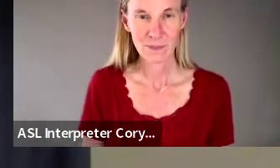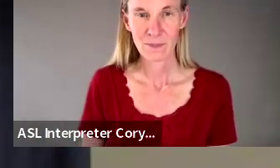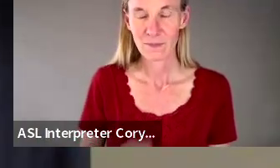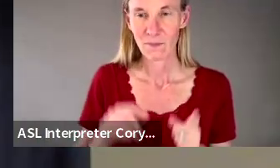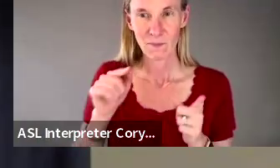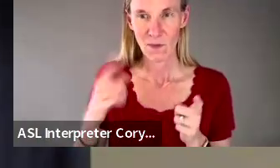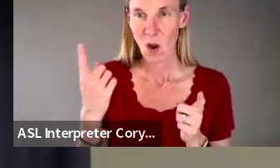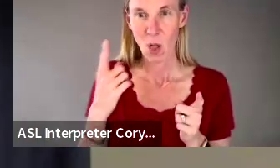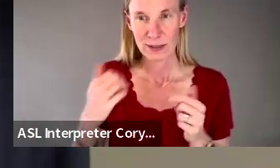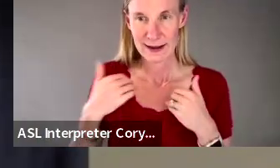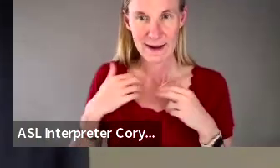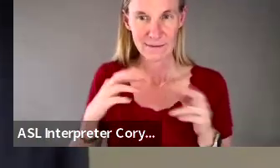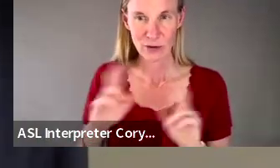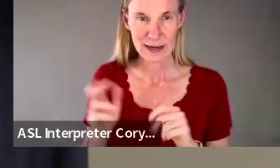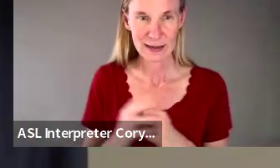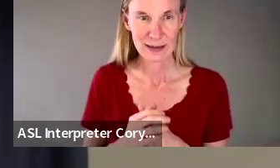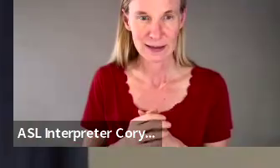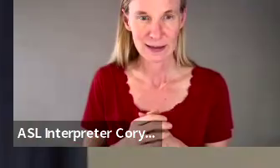by default.